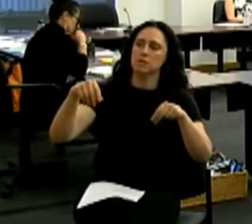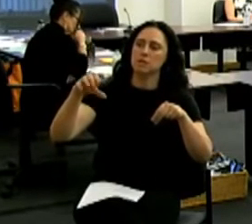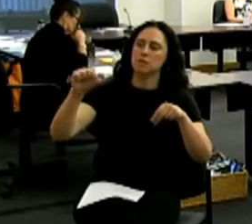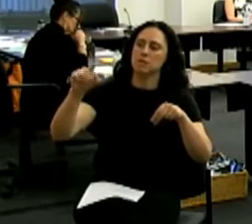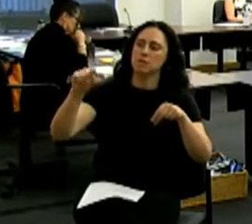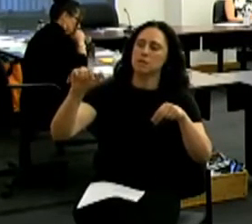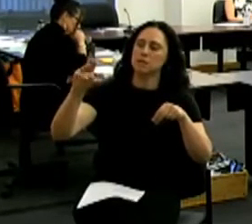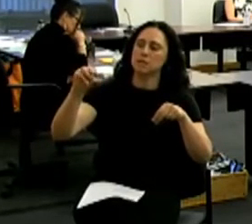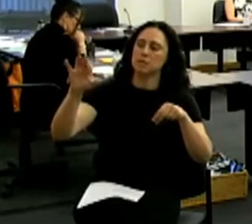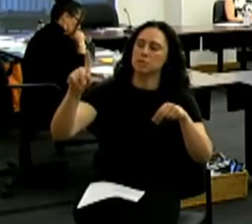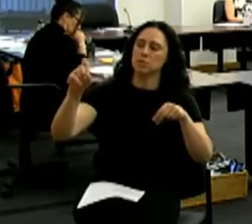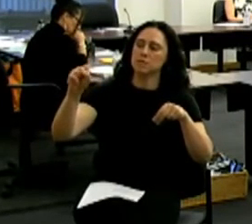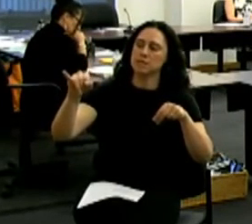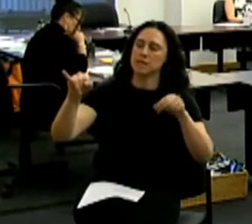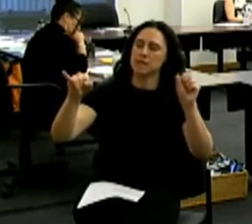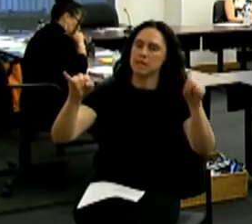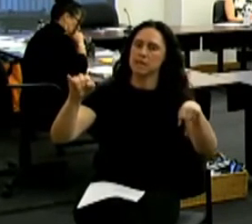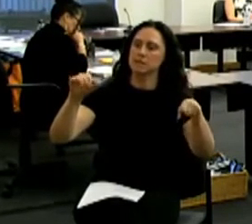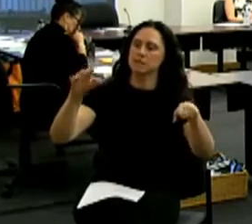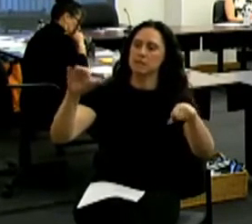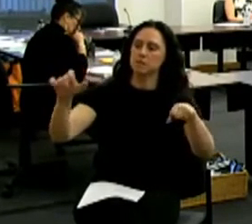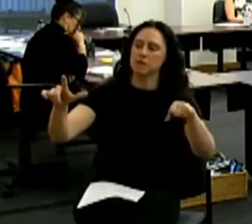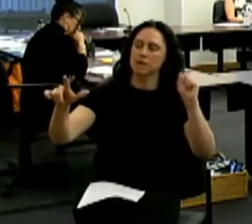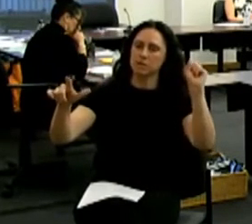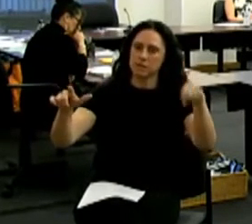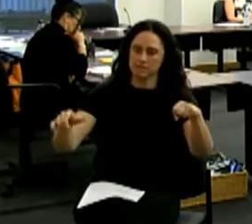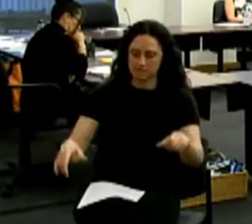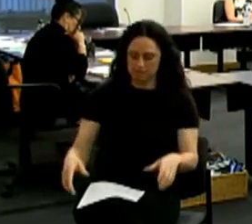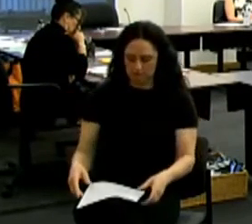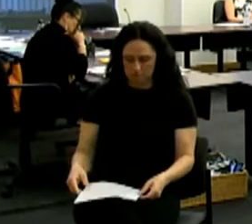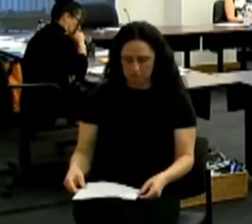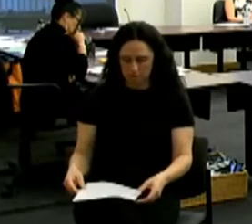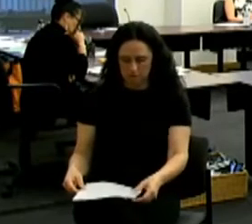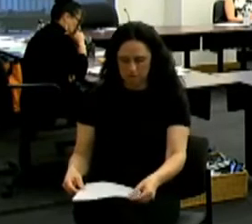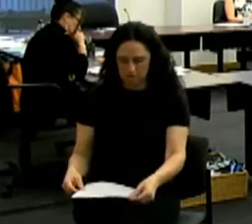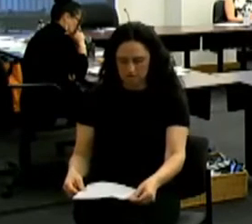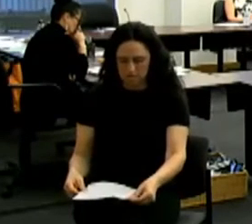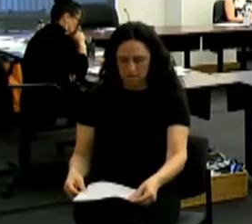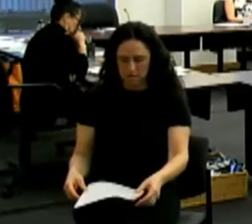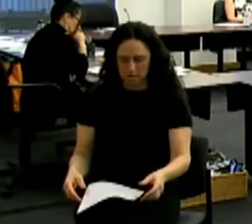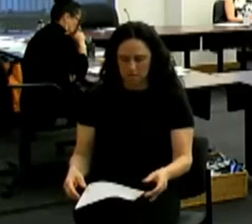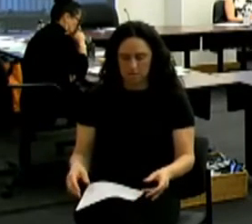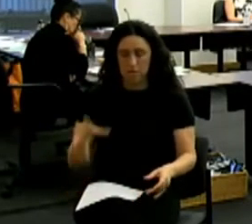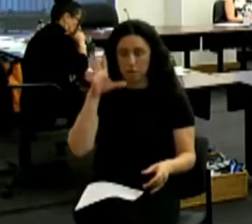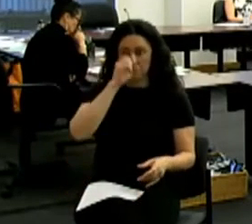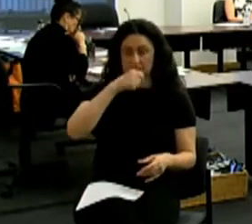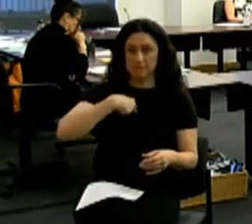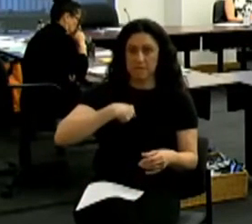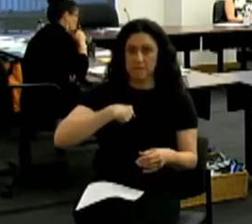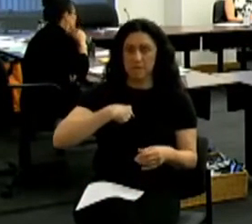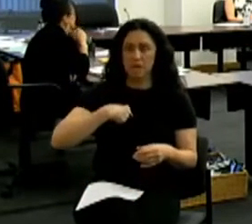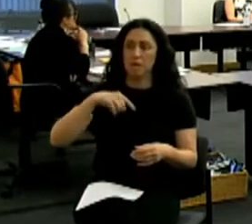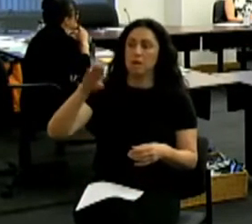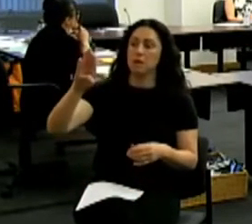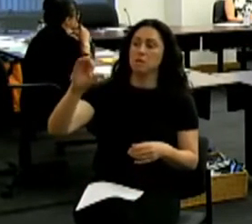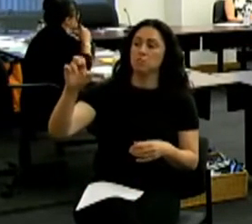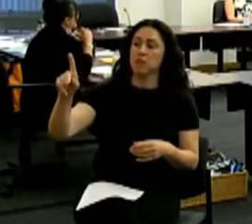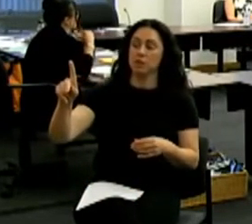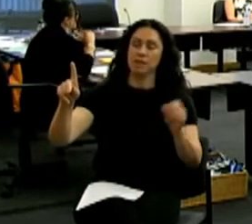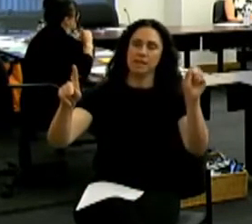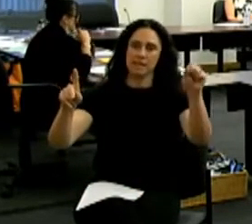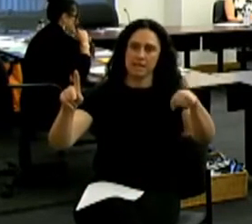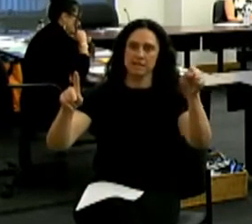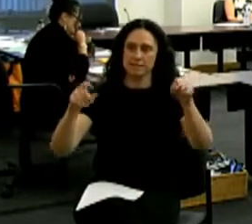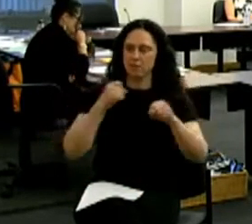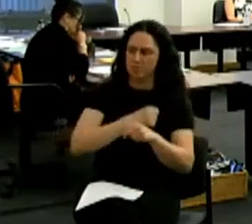Trustee Samborski, Yes. Trustee O'Connell, Yes. You missed me. Trustee Broderick, I'm Aye.